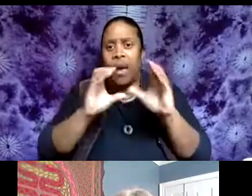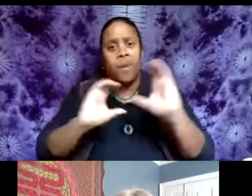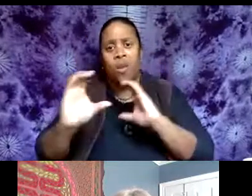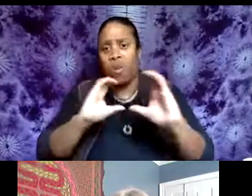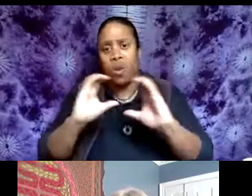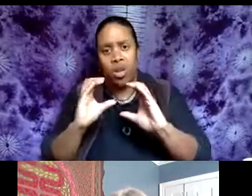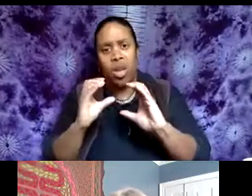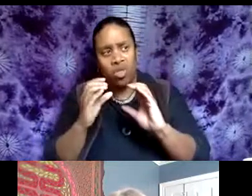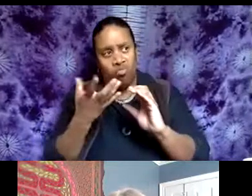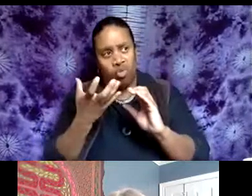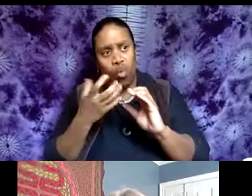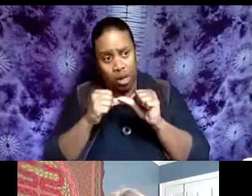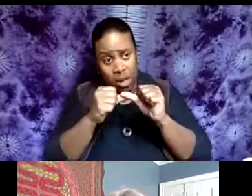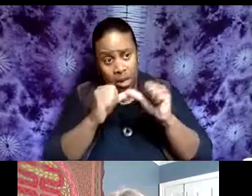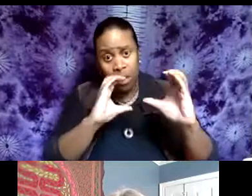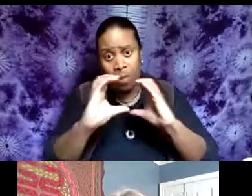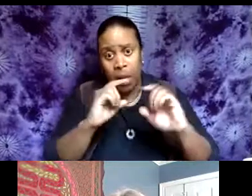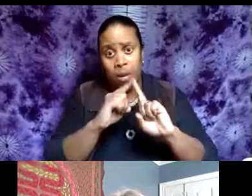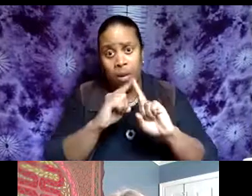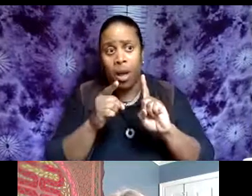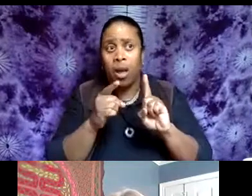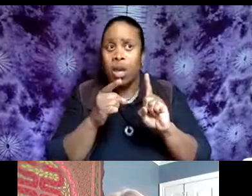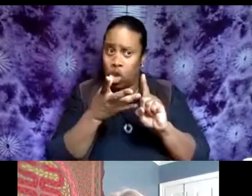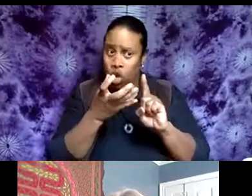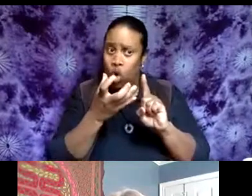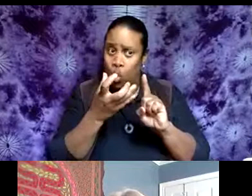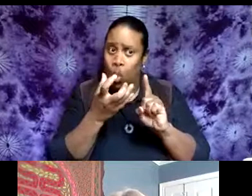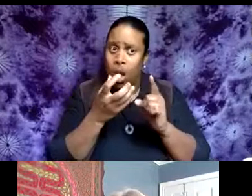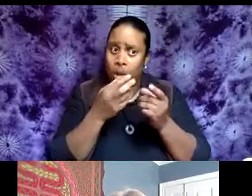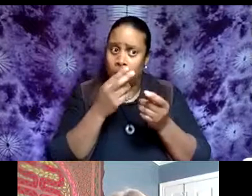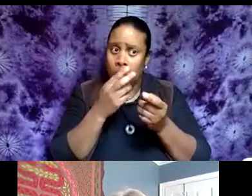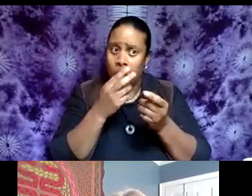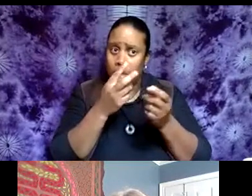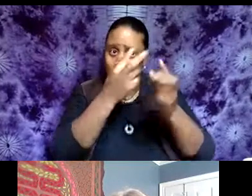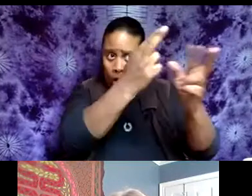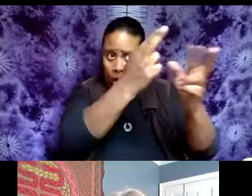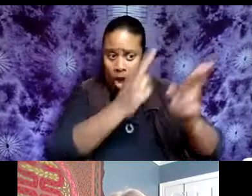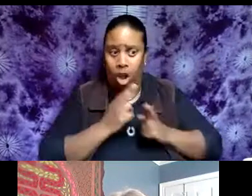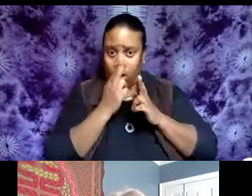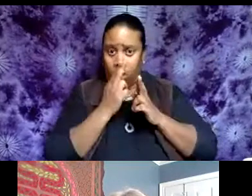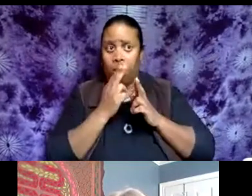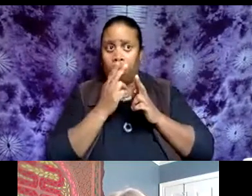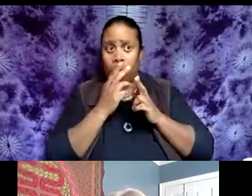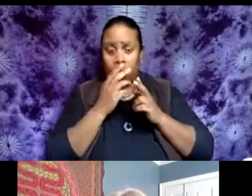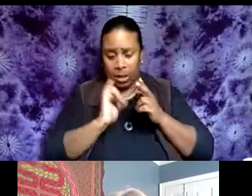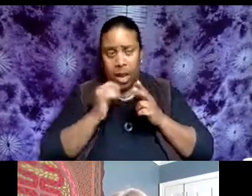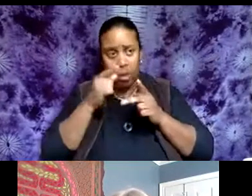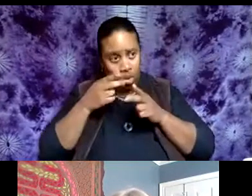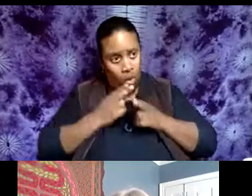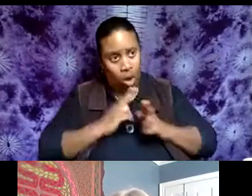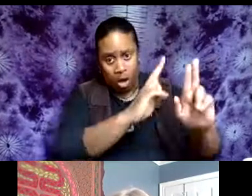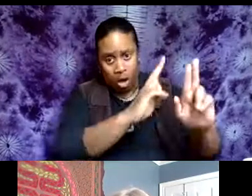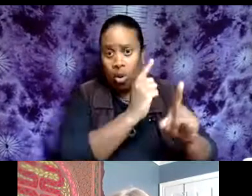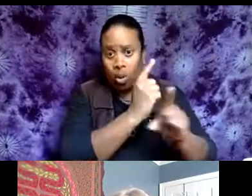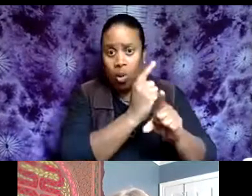want to be honored as much as you give that honor to her, that, you know, you just